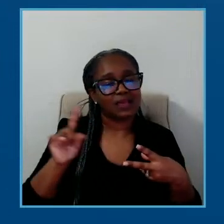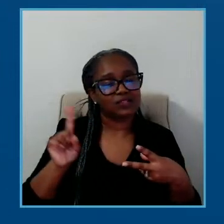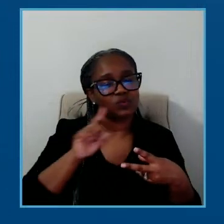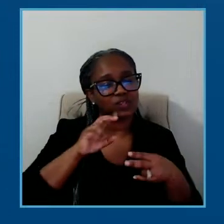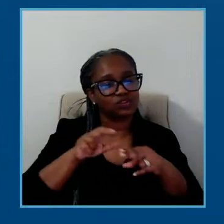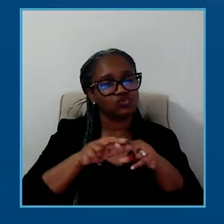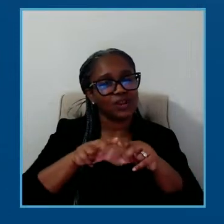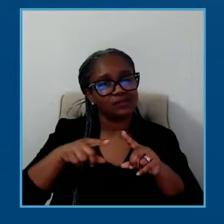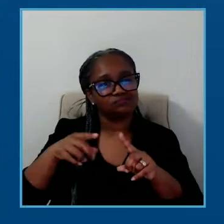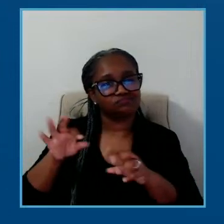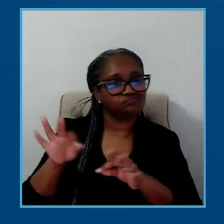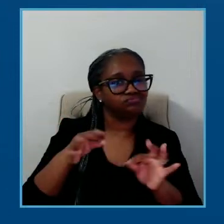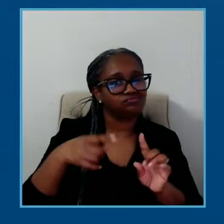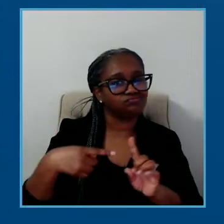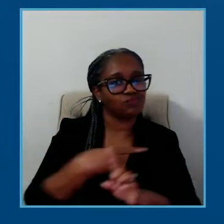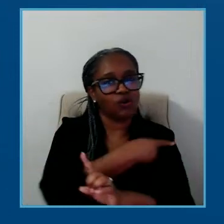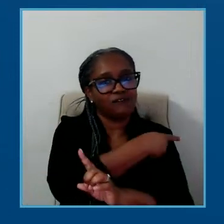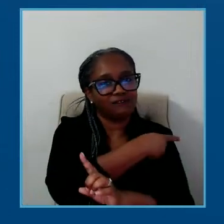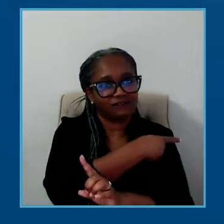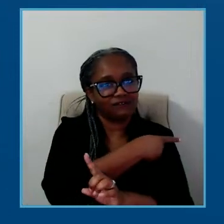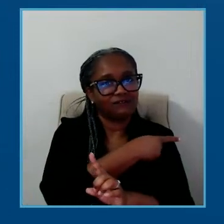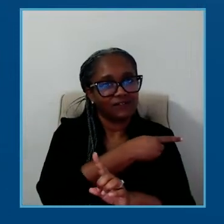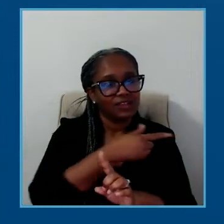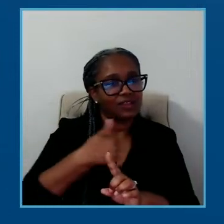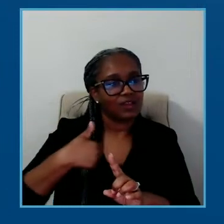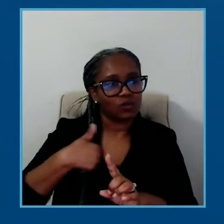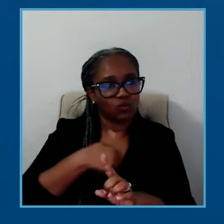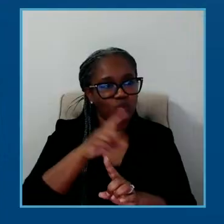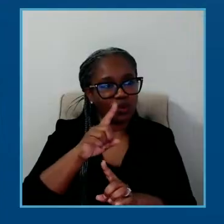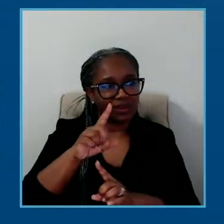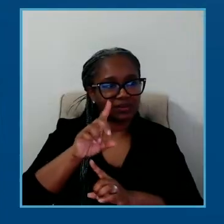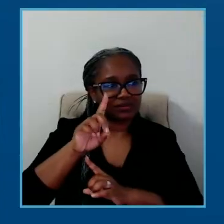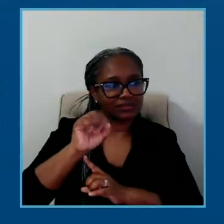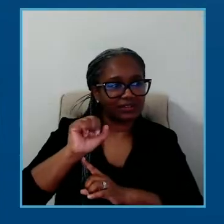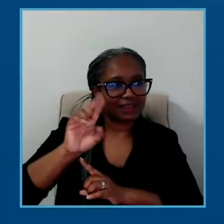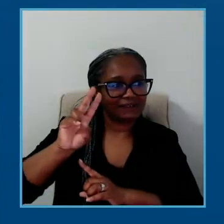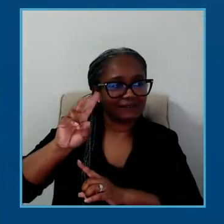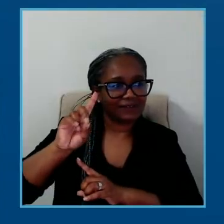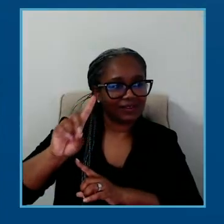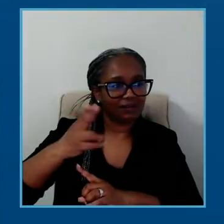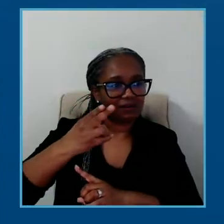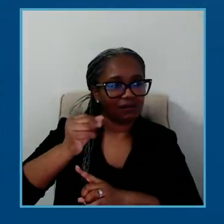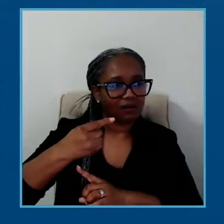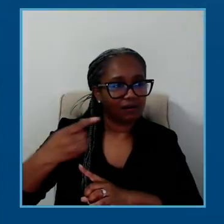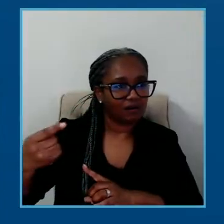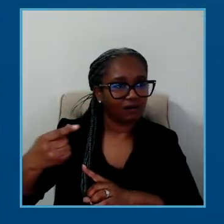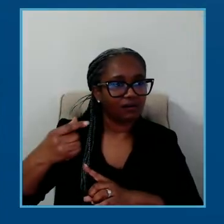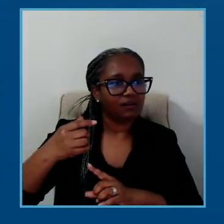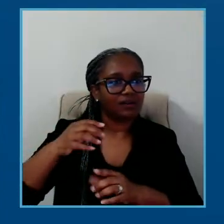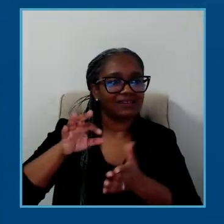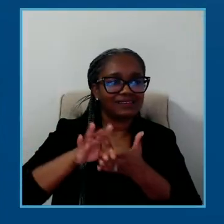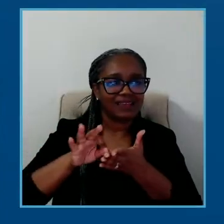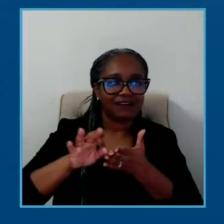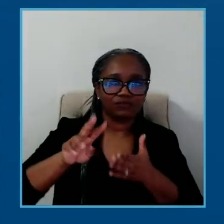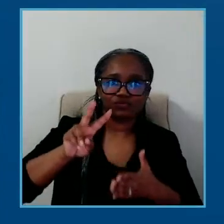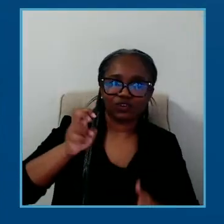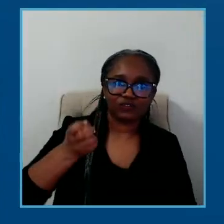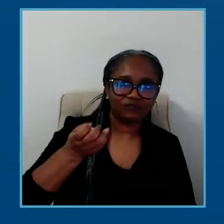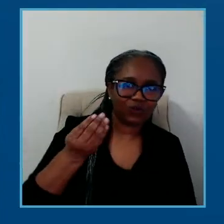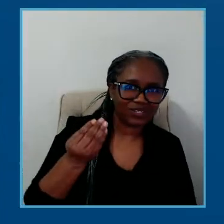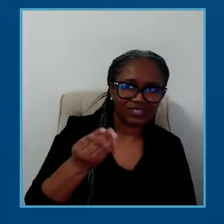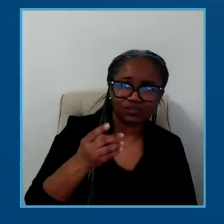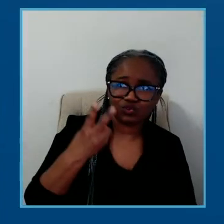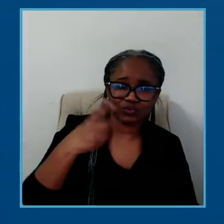got to count 214 votes twice. The men had access to 817 votes. The women had